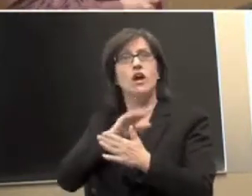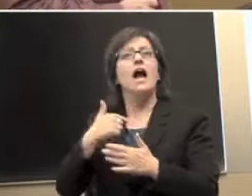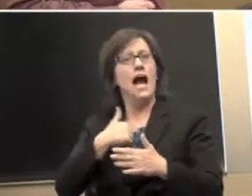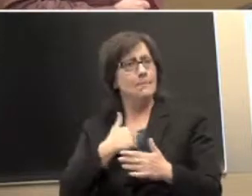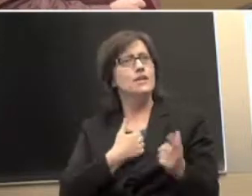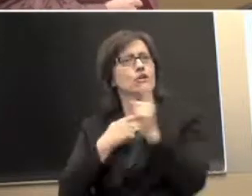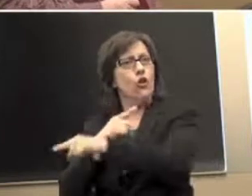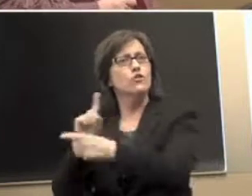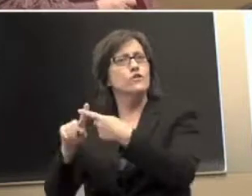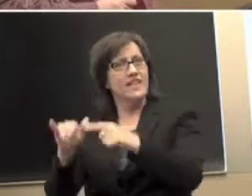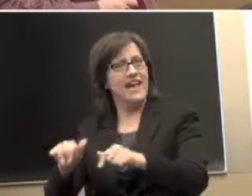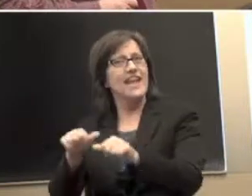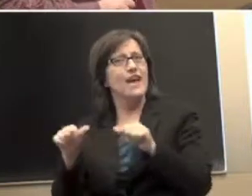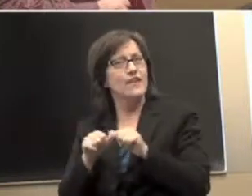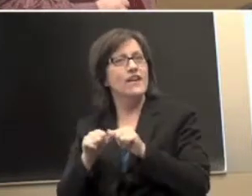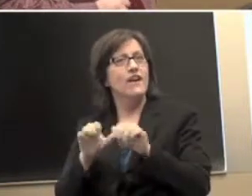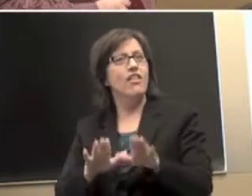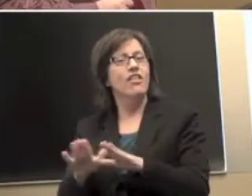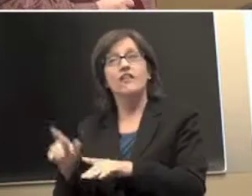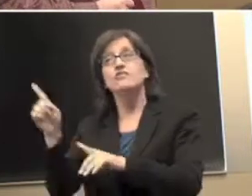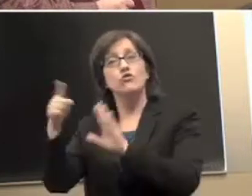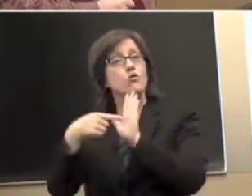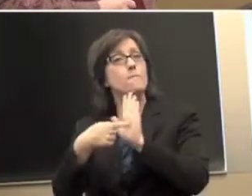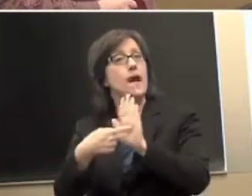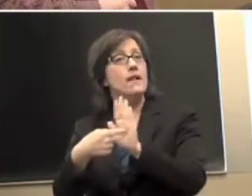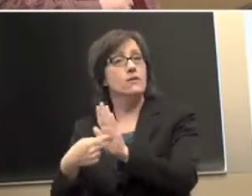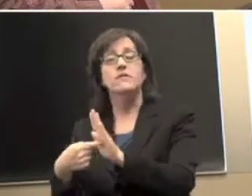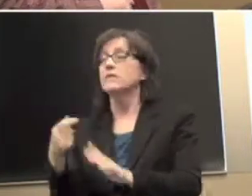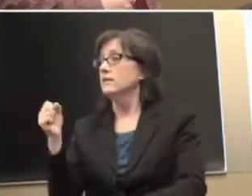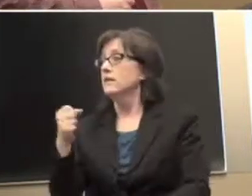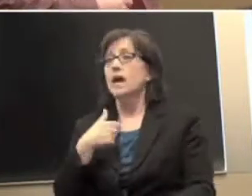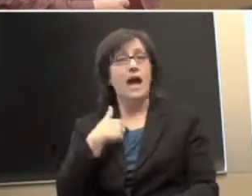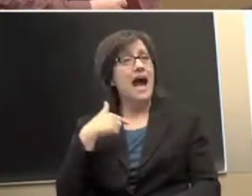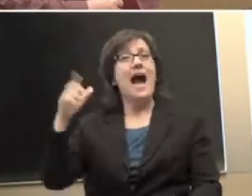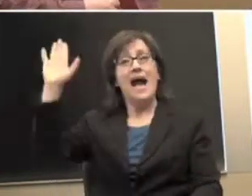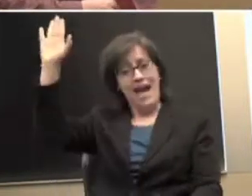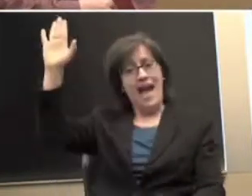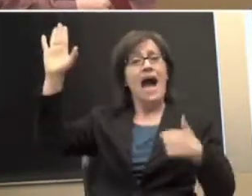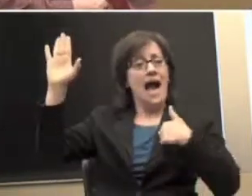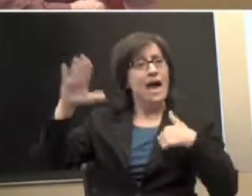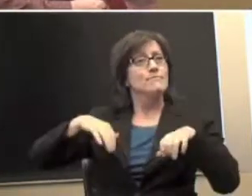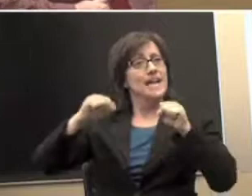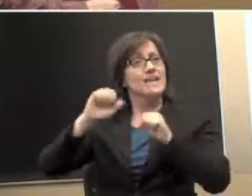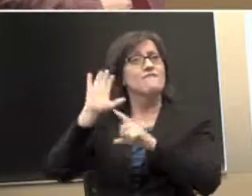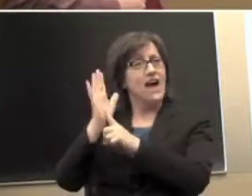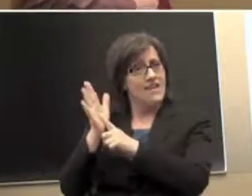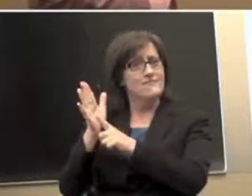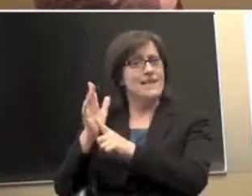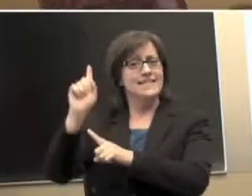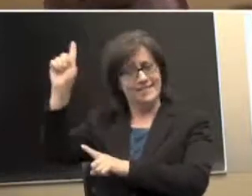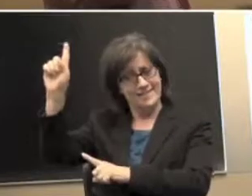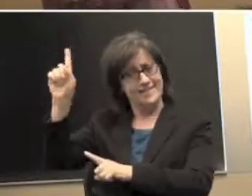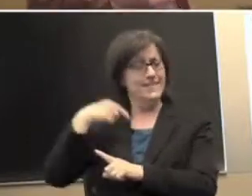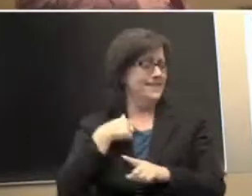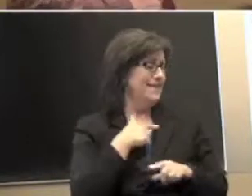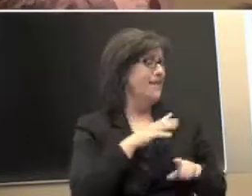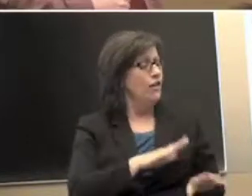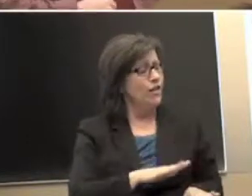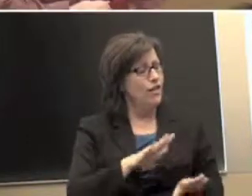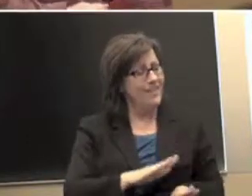too. Okay, so you're going to model it. Yes, sir. Taking 5 minutes away from all you guys. I love